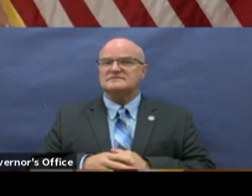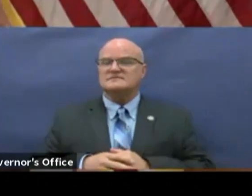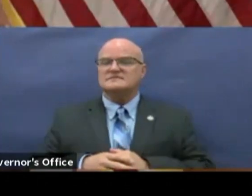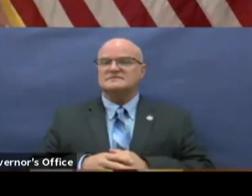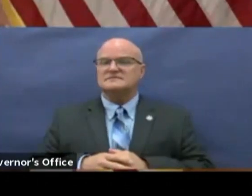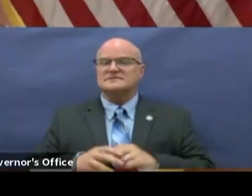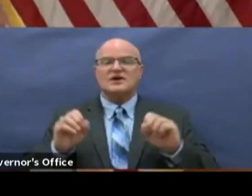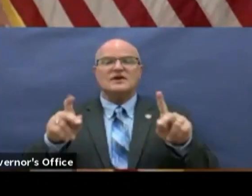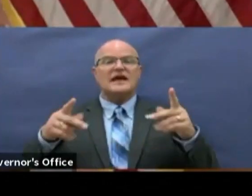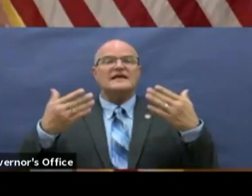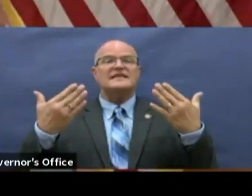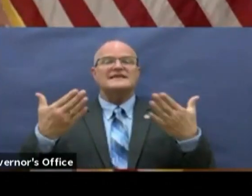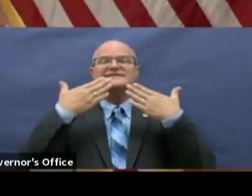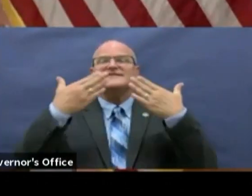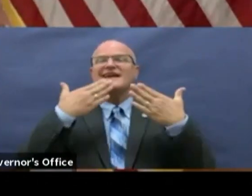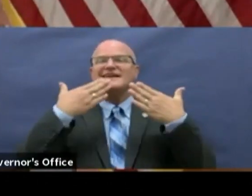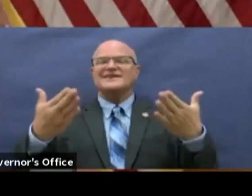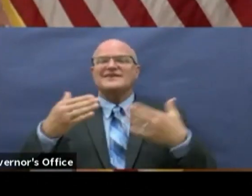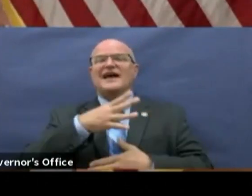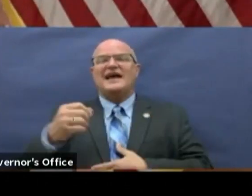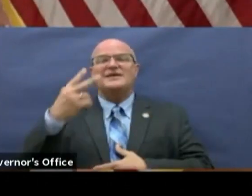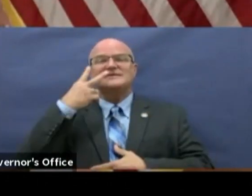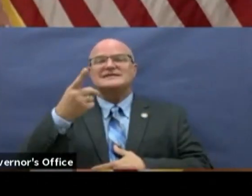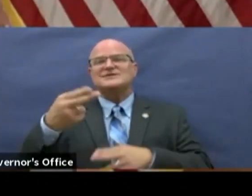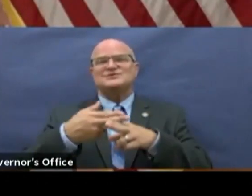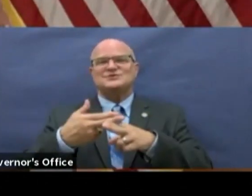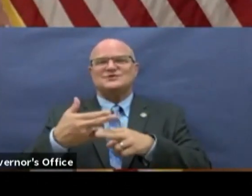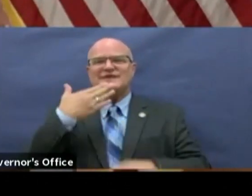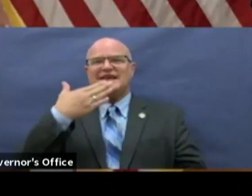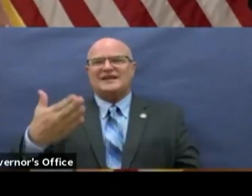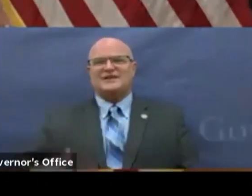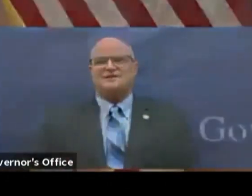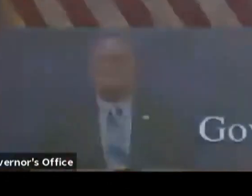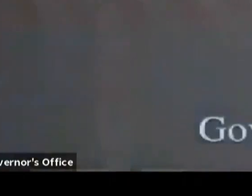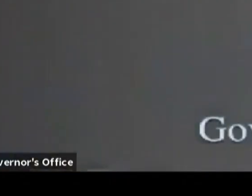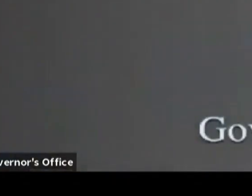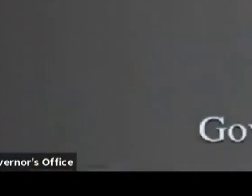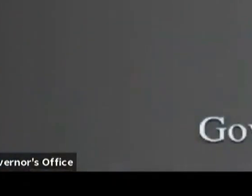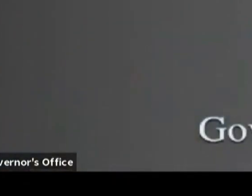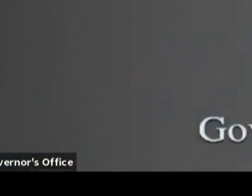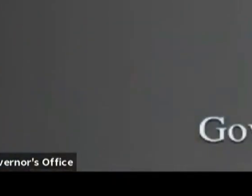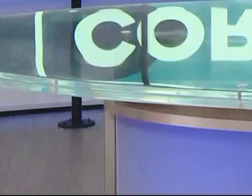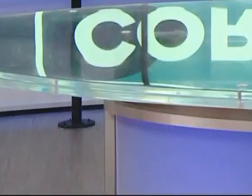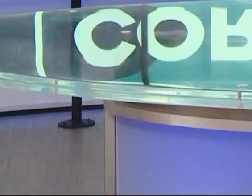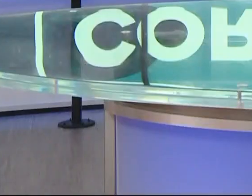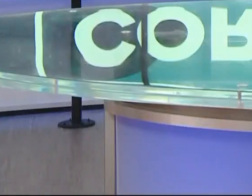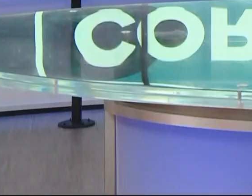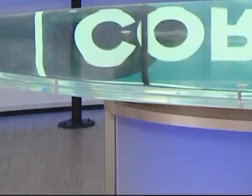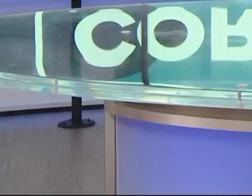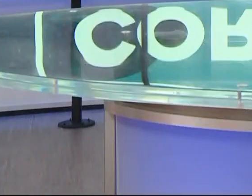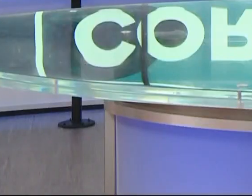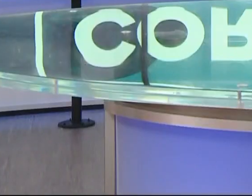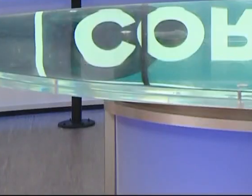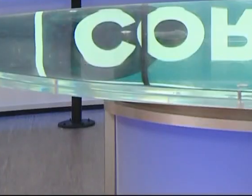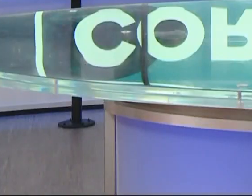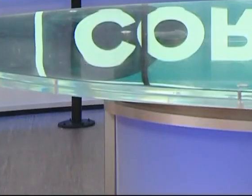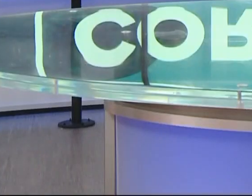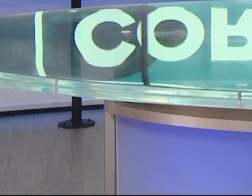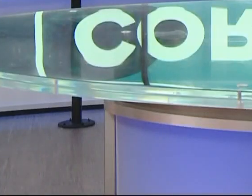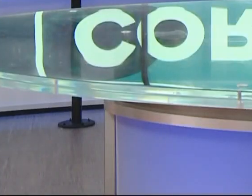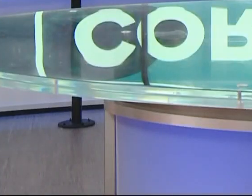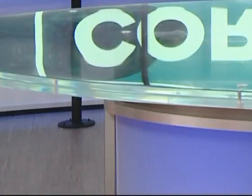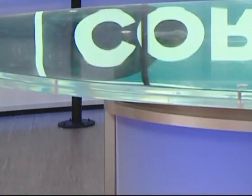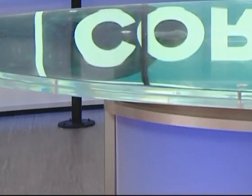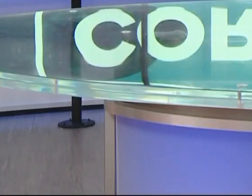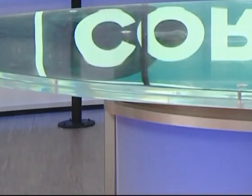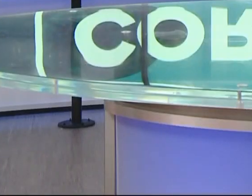All right, I think we're good. Thank you, and we'll see you soon. Be safe. Thanks so much for joining us here on